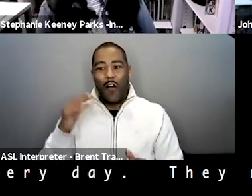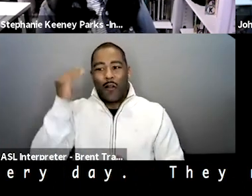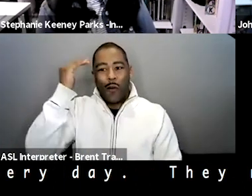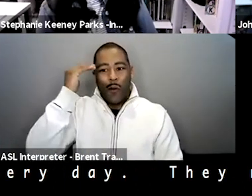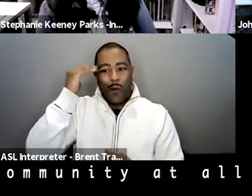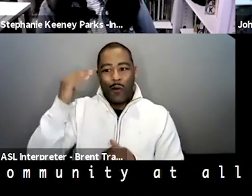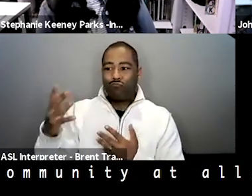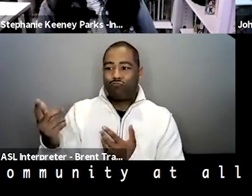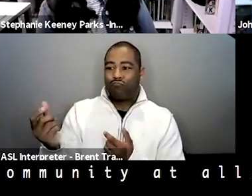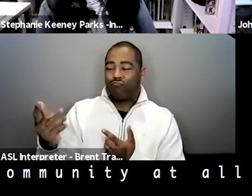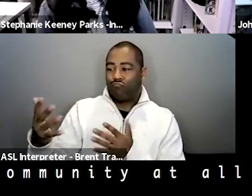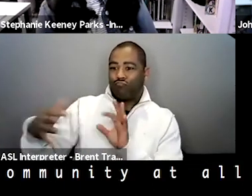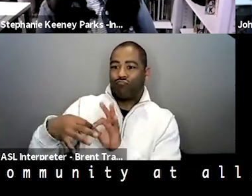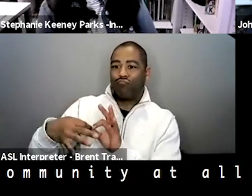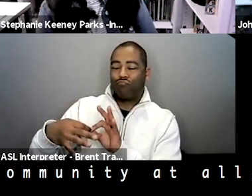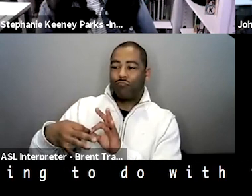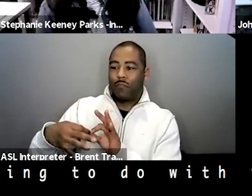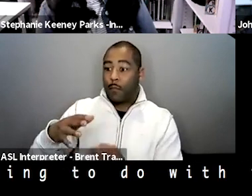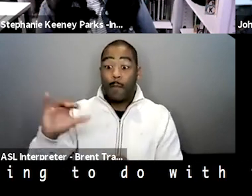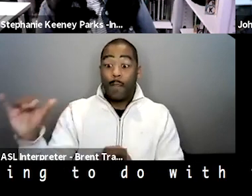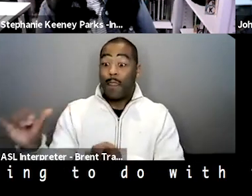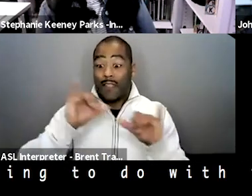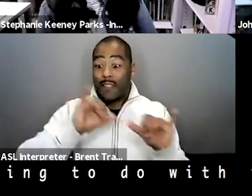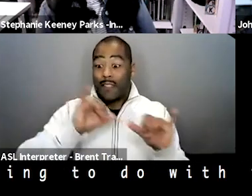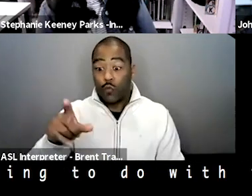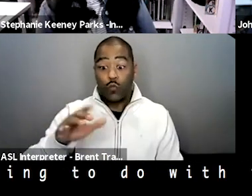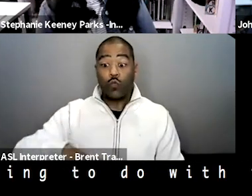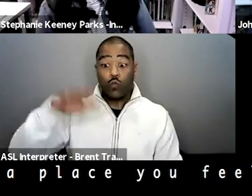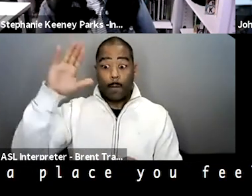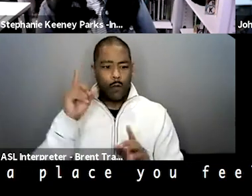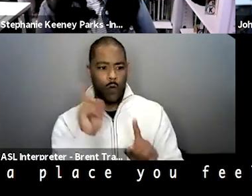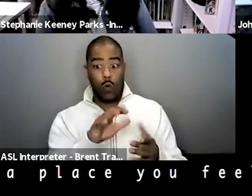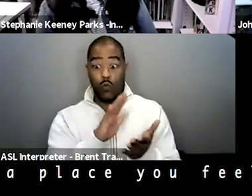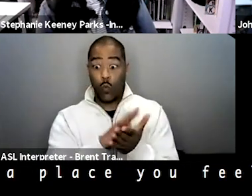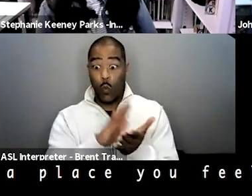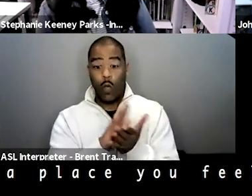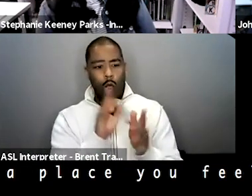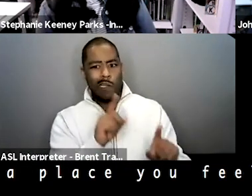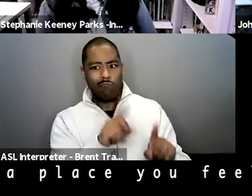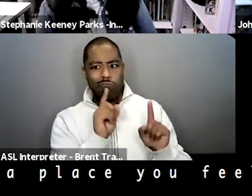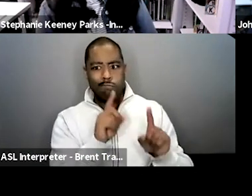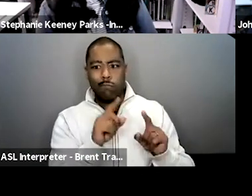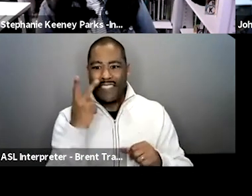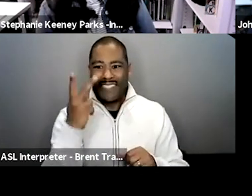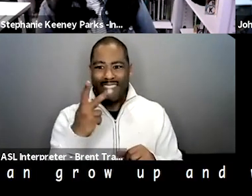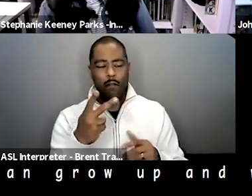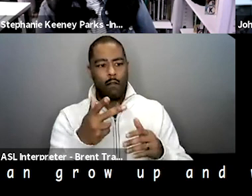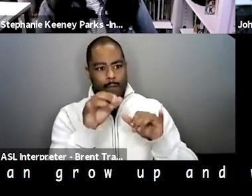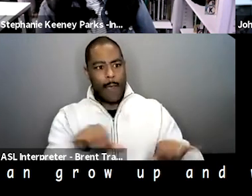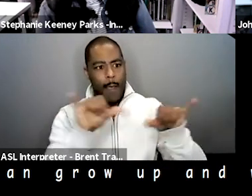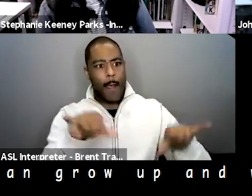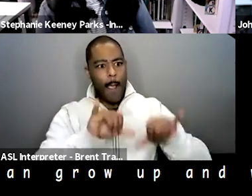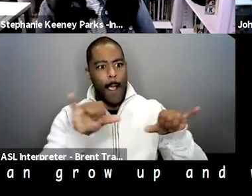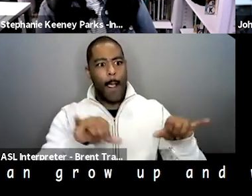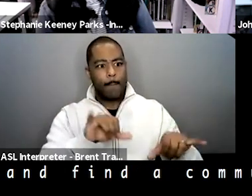same people every day and they may not be your community at all. You may have nothing, they want nothing to do with you. It's not a place you feel welcome, but then you